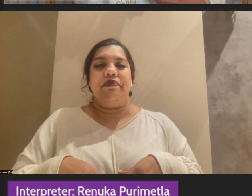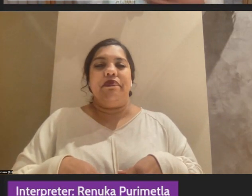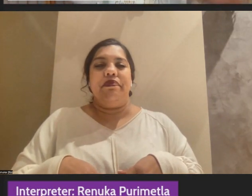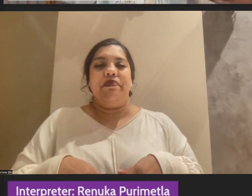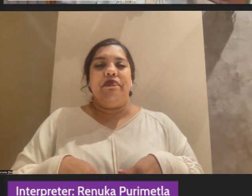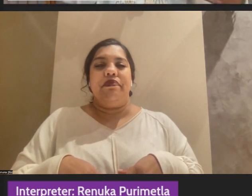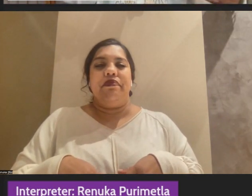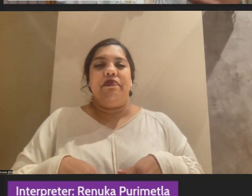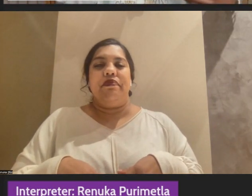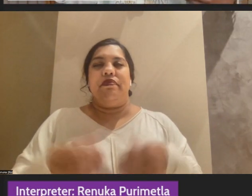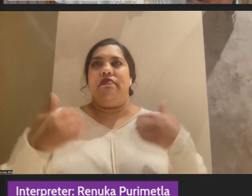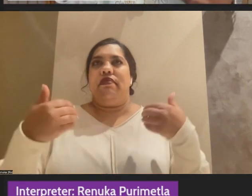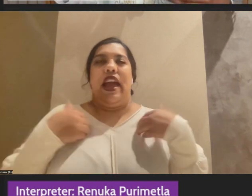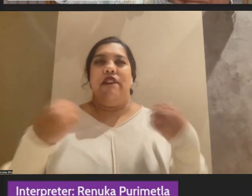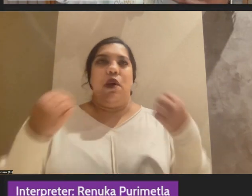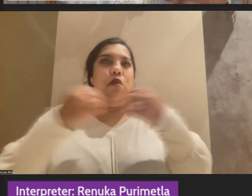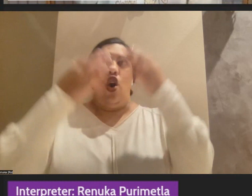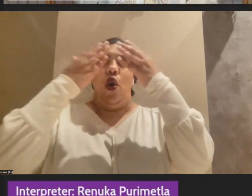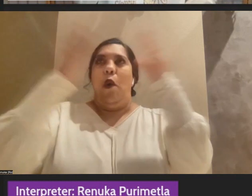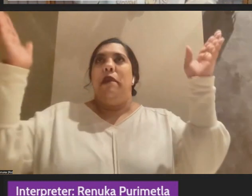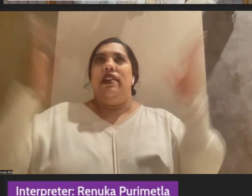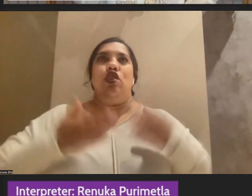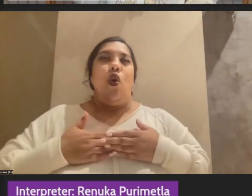Having greater openness and love for